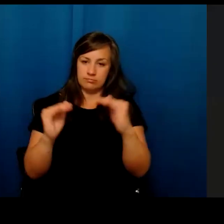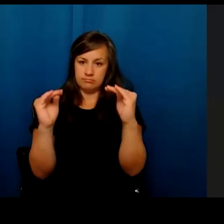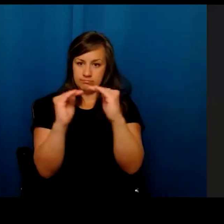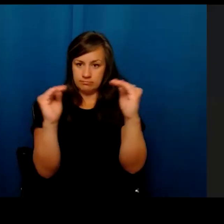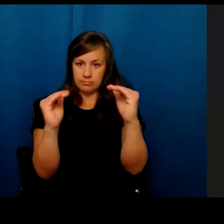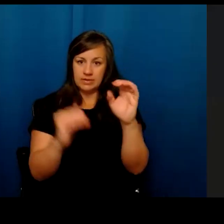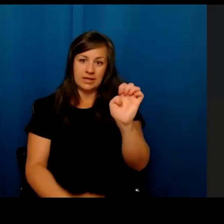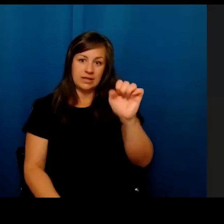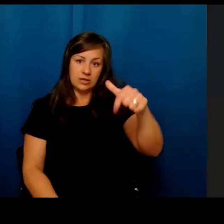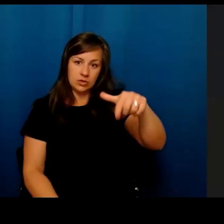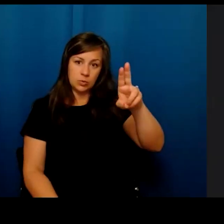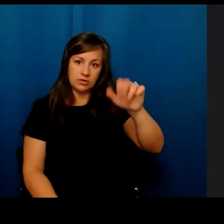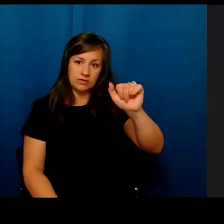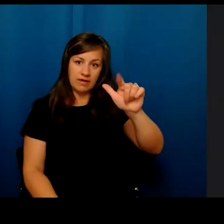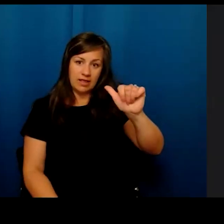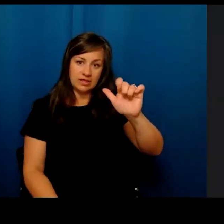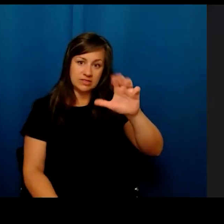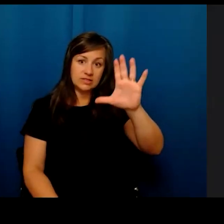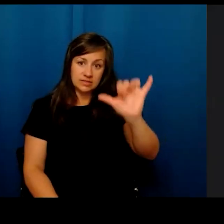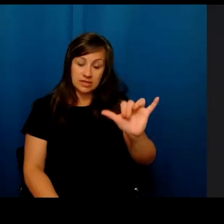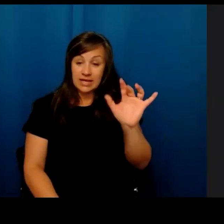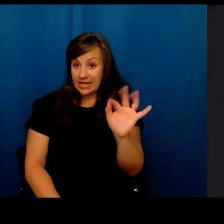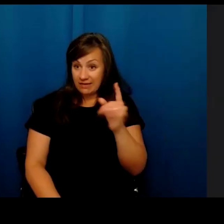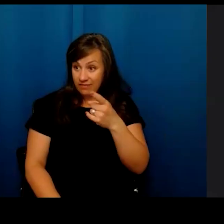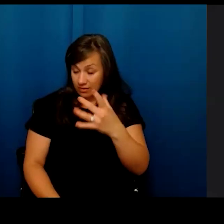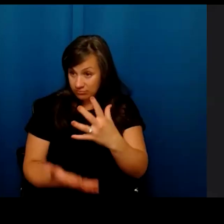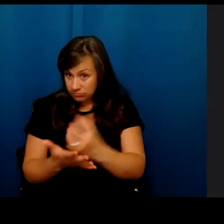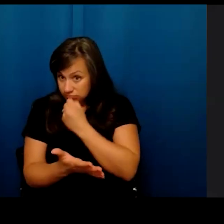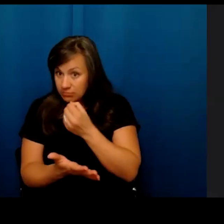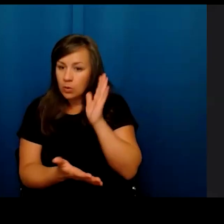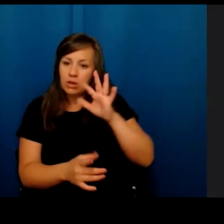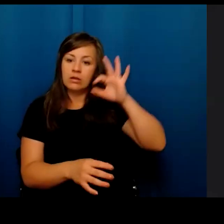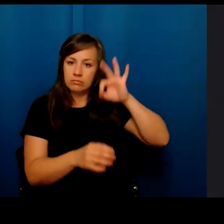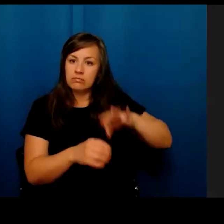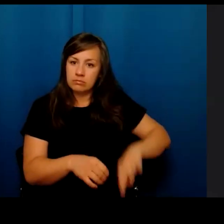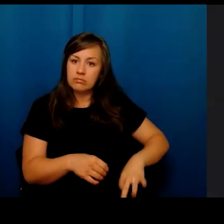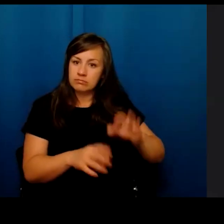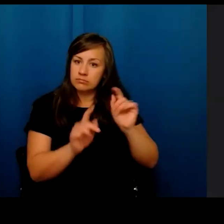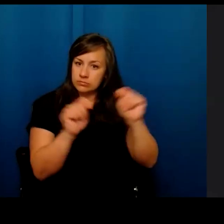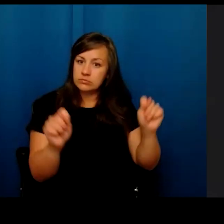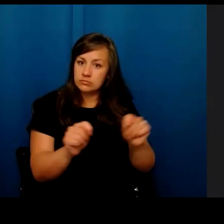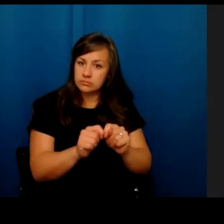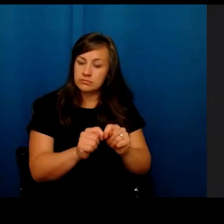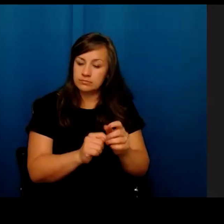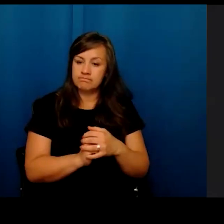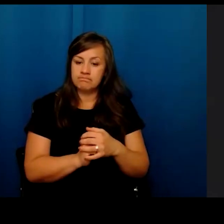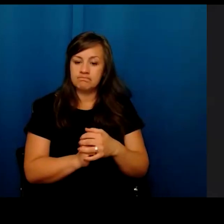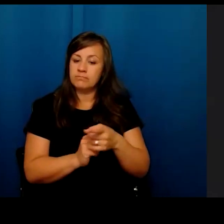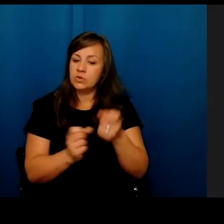take this exam, what will I get credit on my transcript? And you can see all of that as